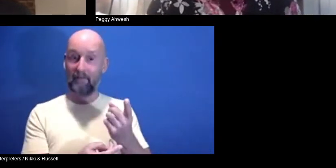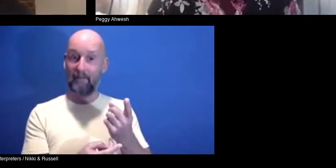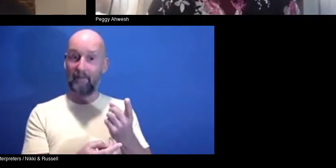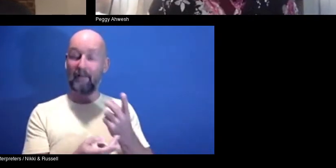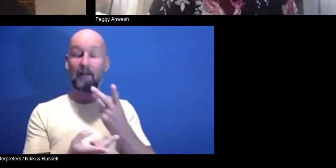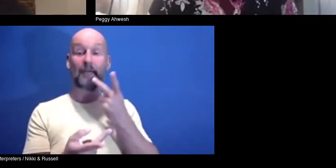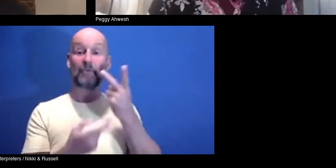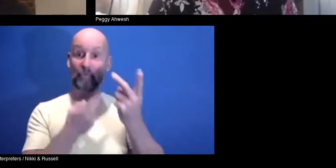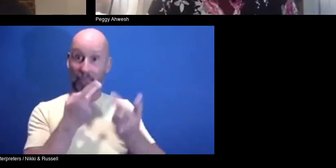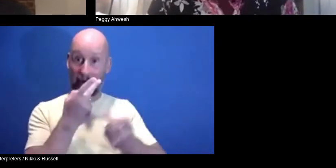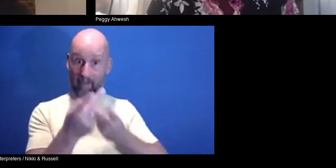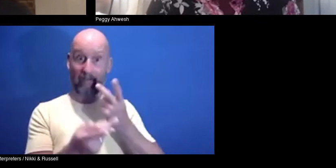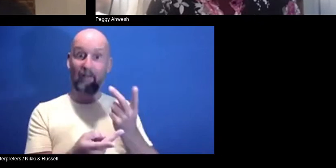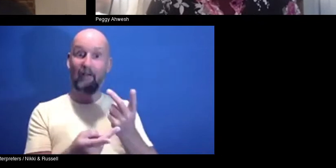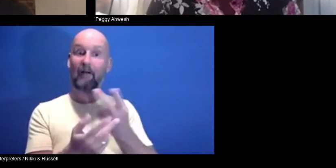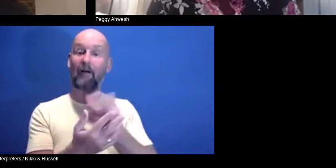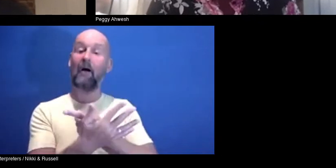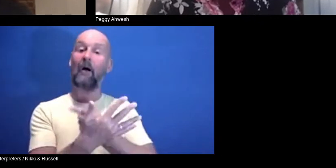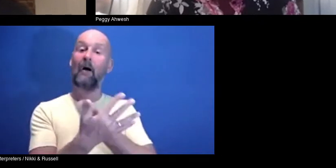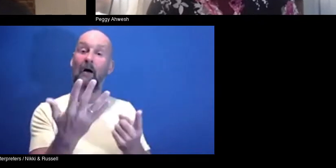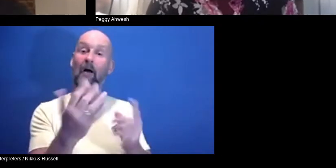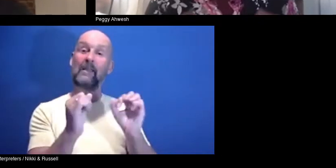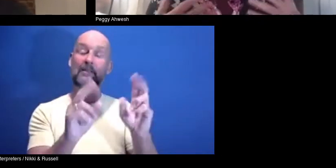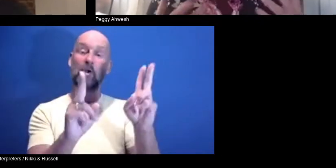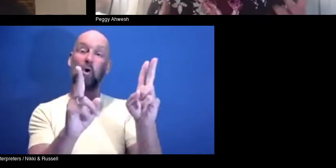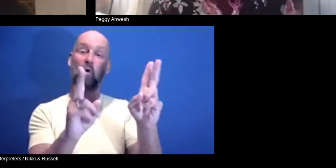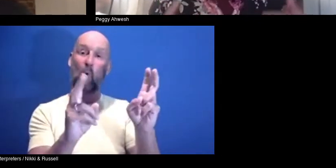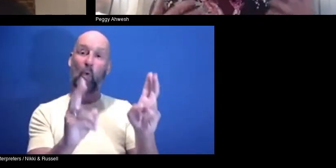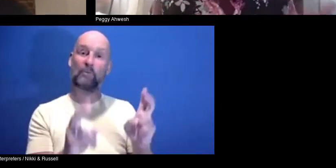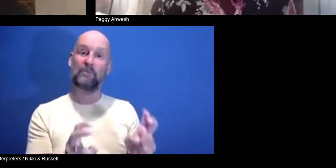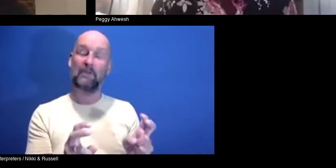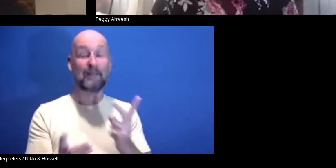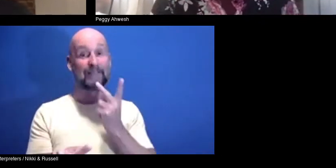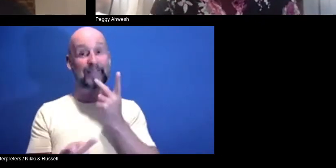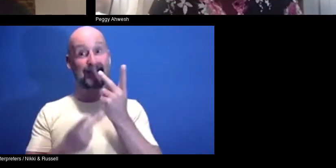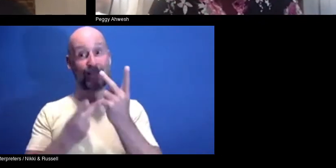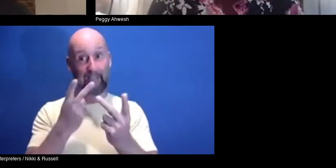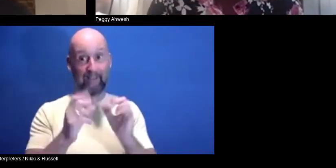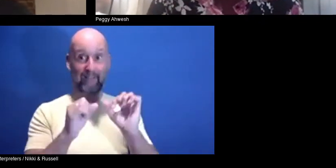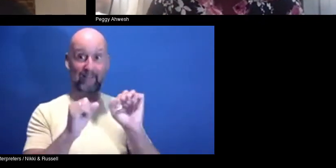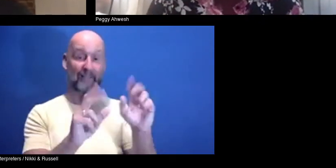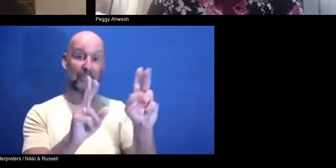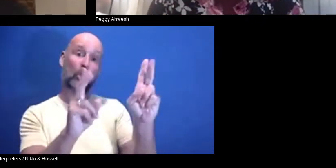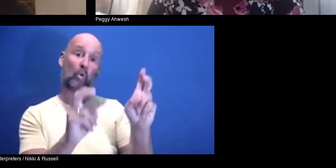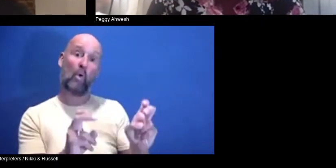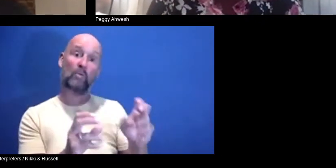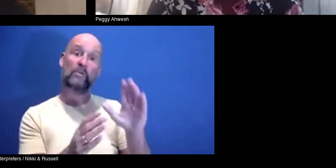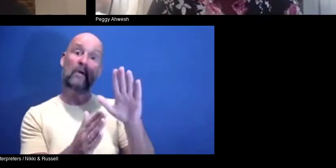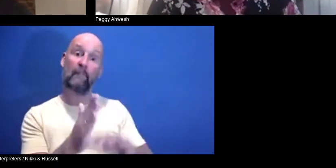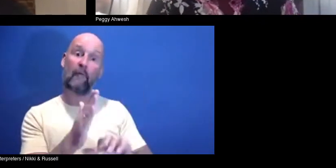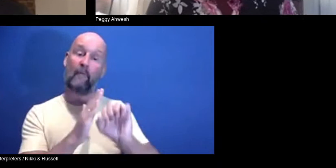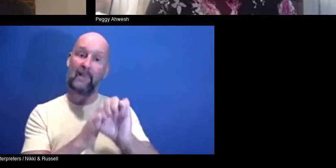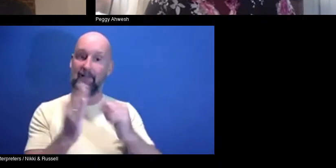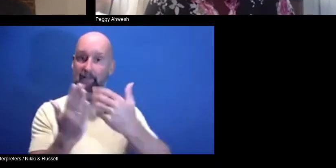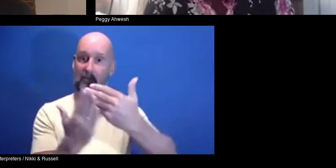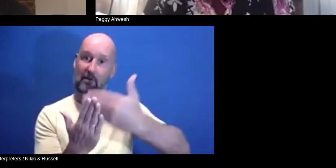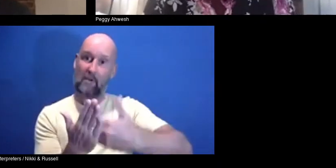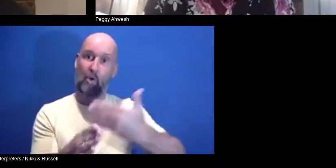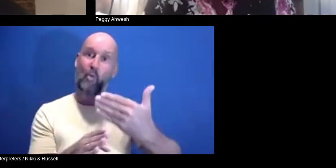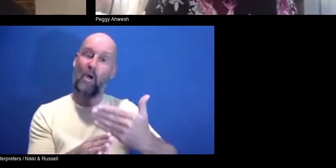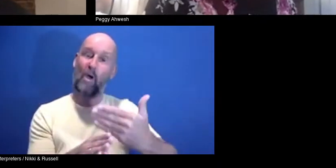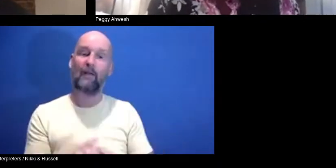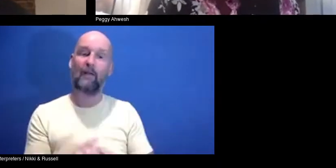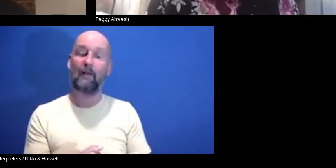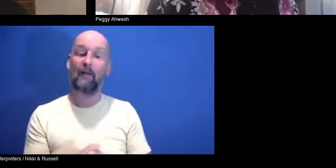performing many of his quotes. So we have people singing these quotes from Reich. And that's